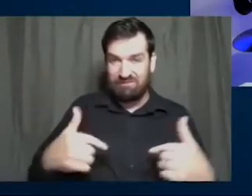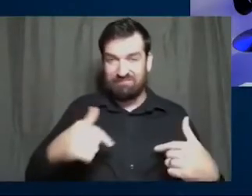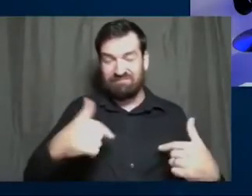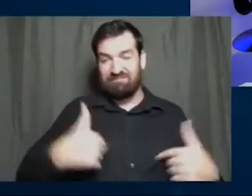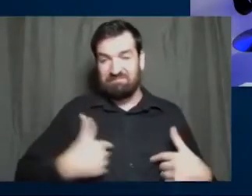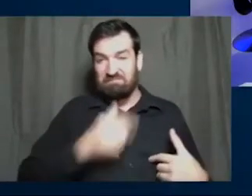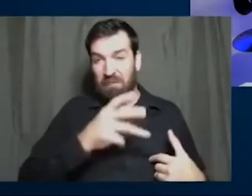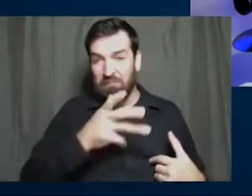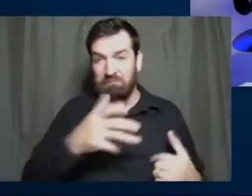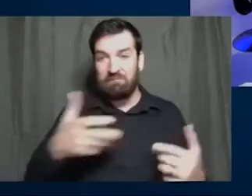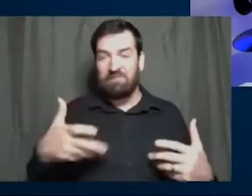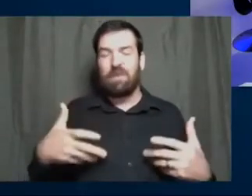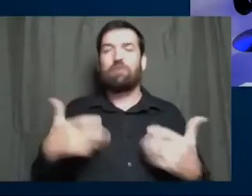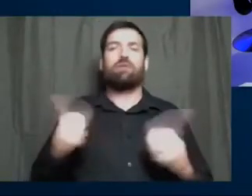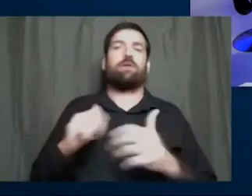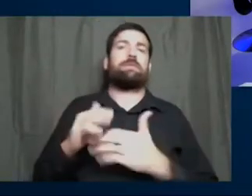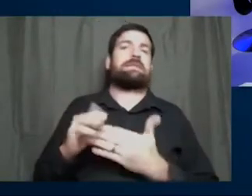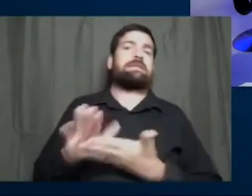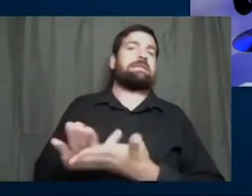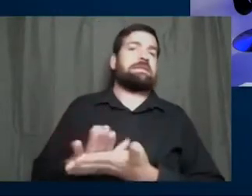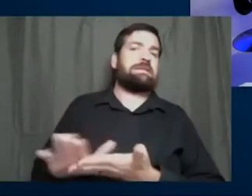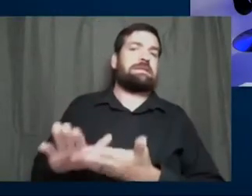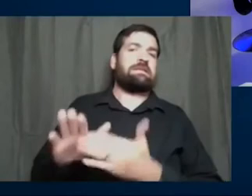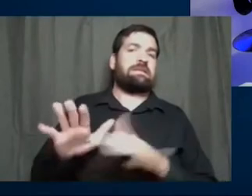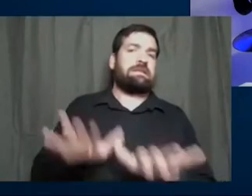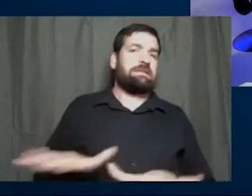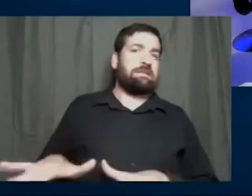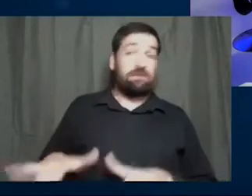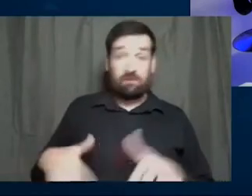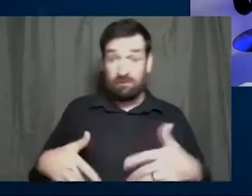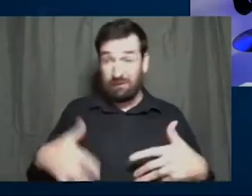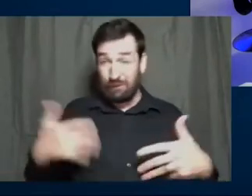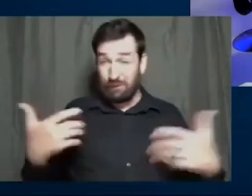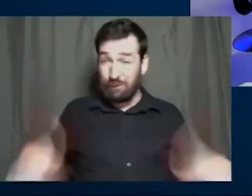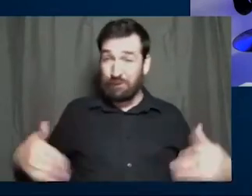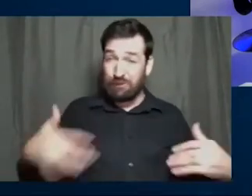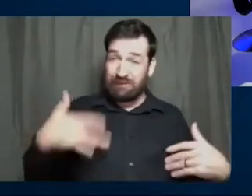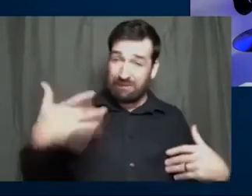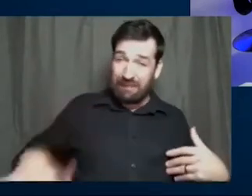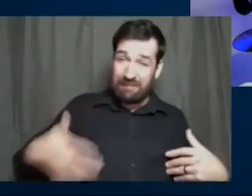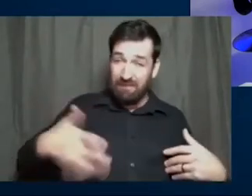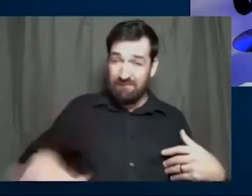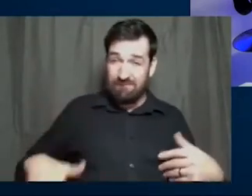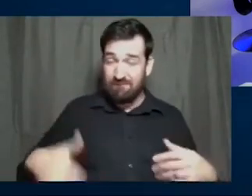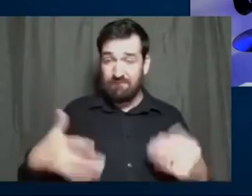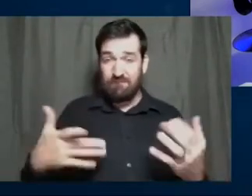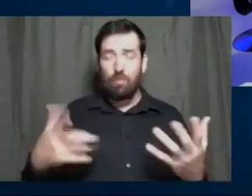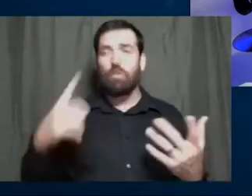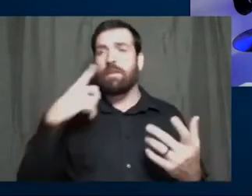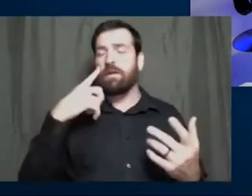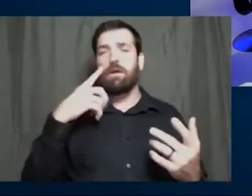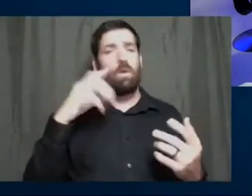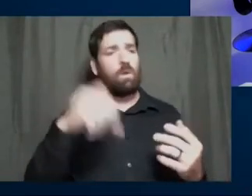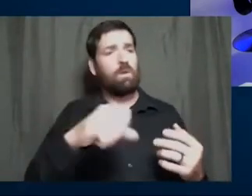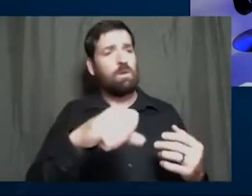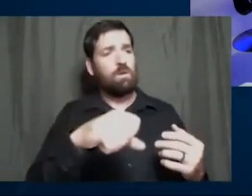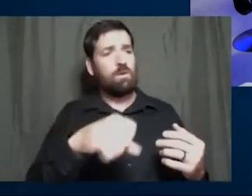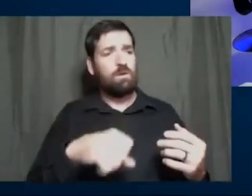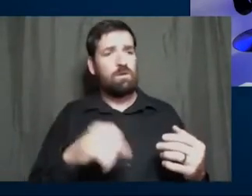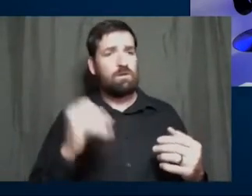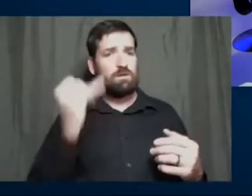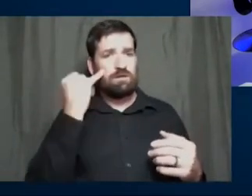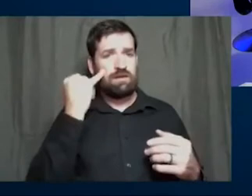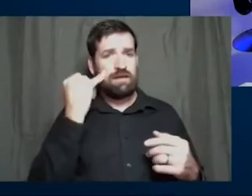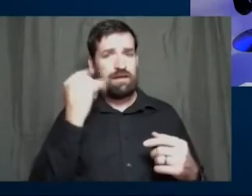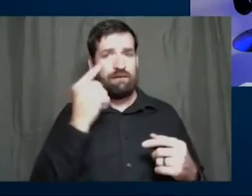easy. So, I mean, are they that sensitive to where whatever you're getting up there? What do you think, Dr. Stevens? Oh, yeah. Like you said, if you do a shallow and don't get to the